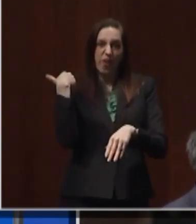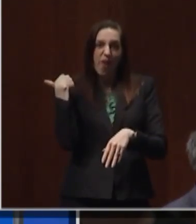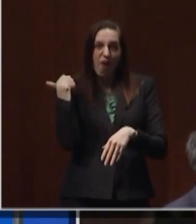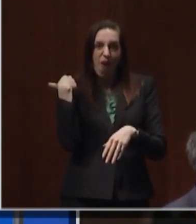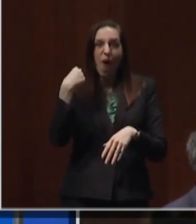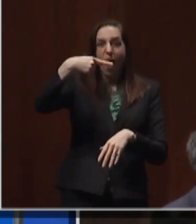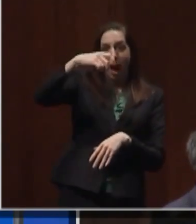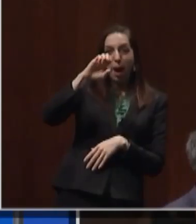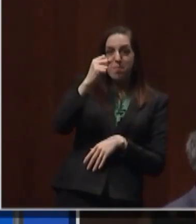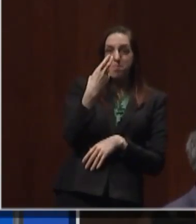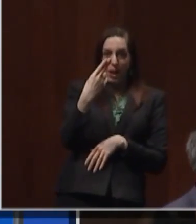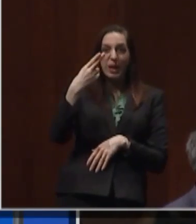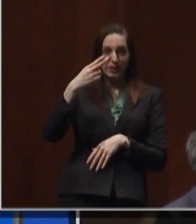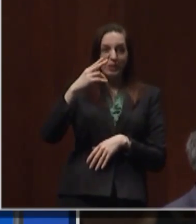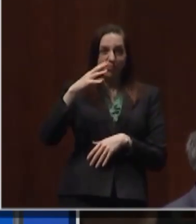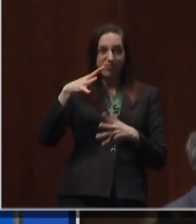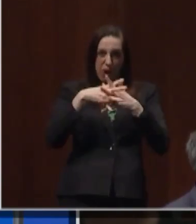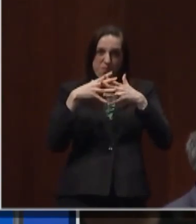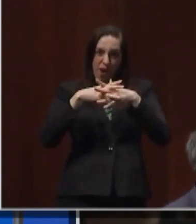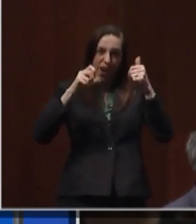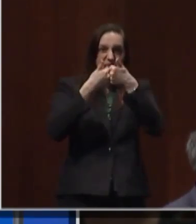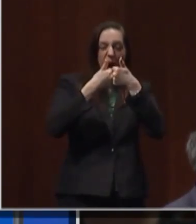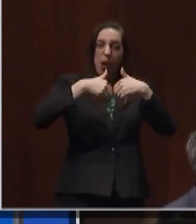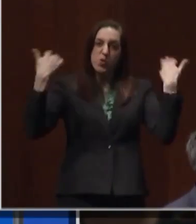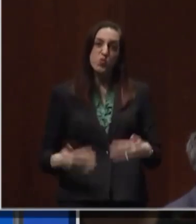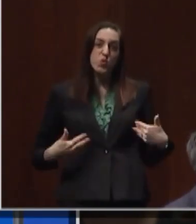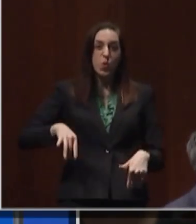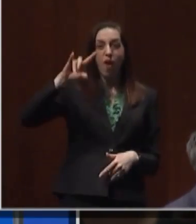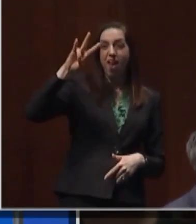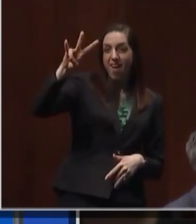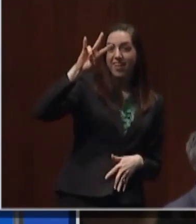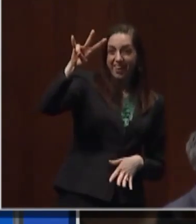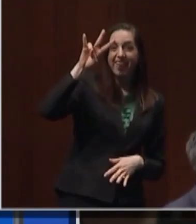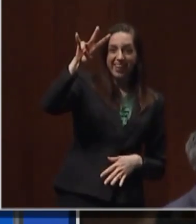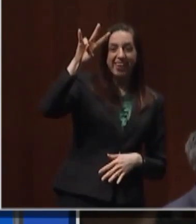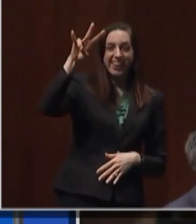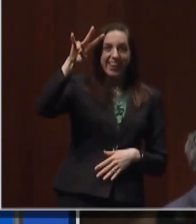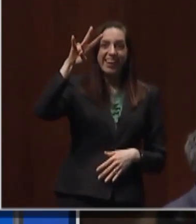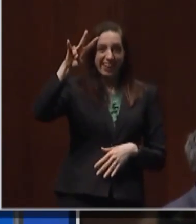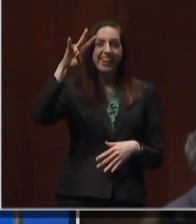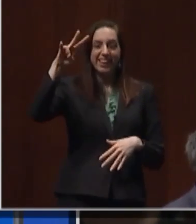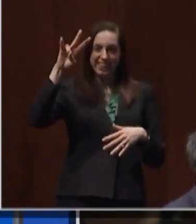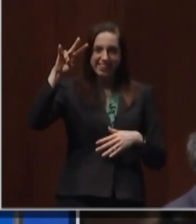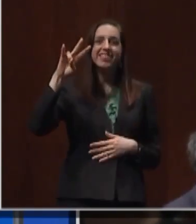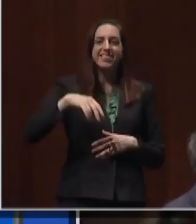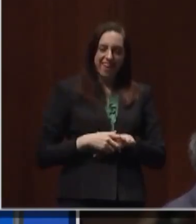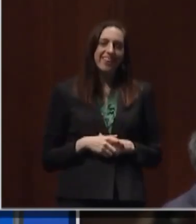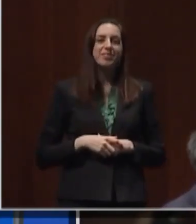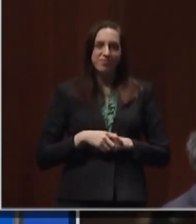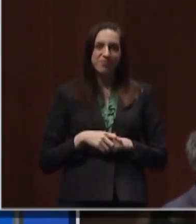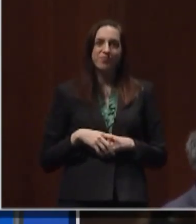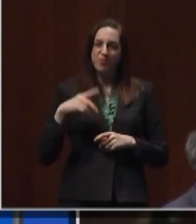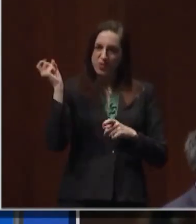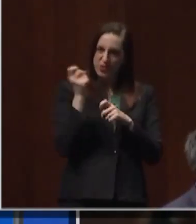the Peach Bowl, University of Houston put Houston on the map.